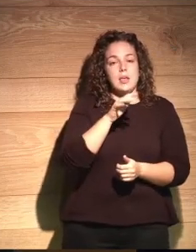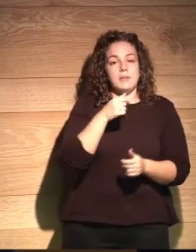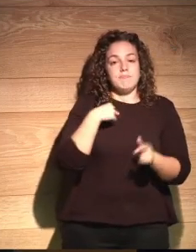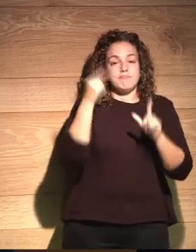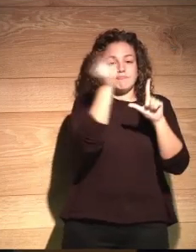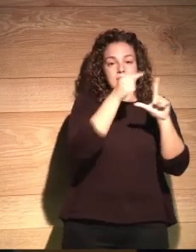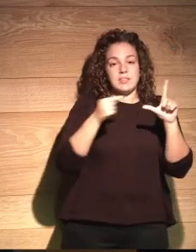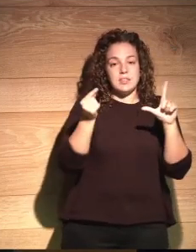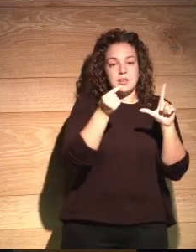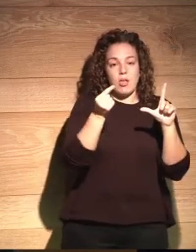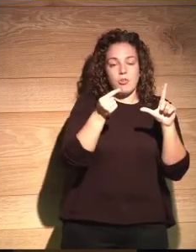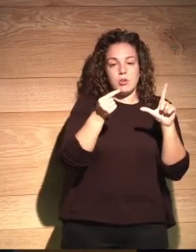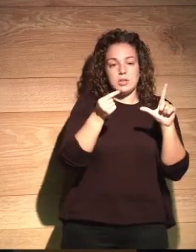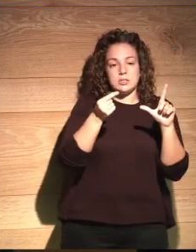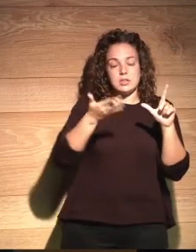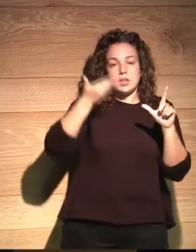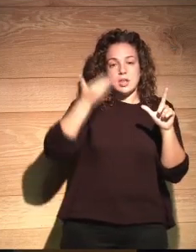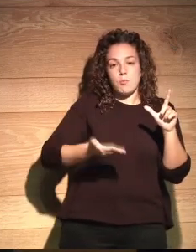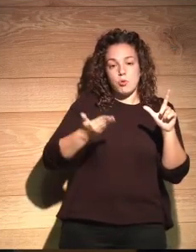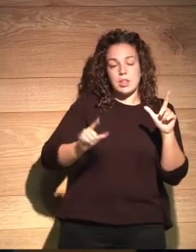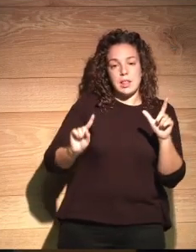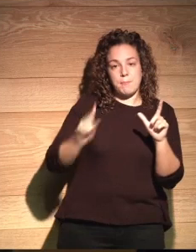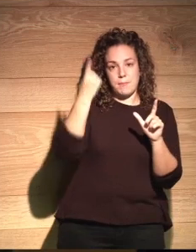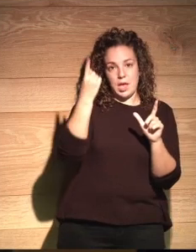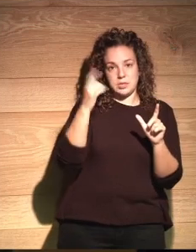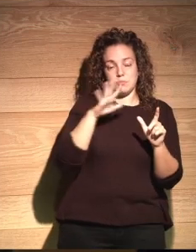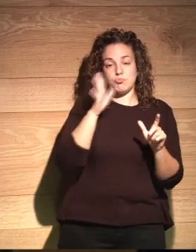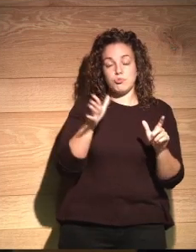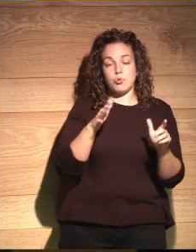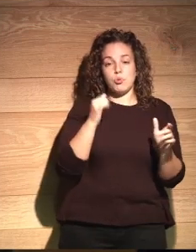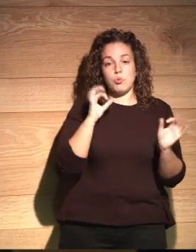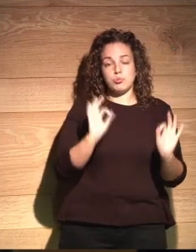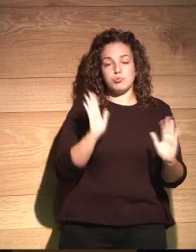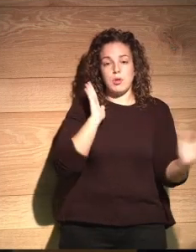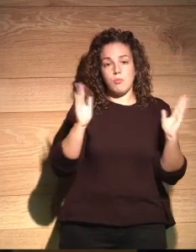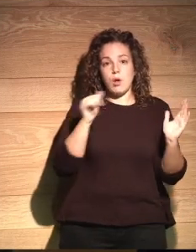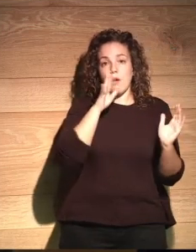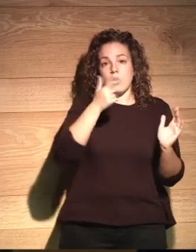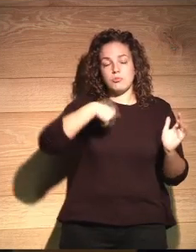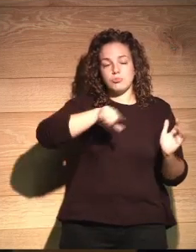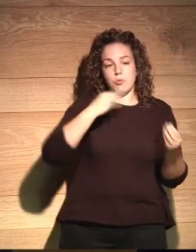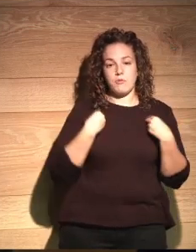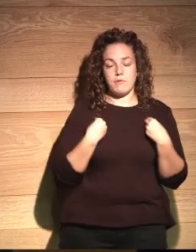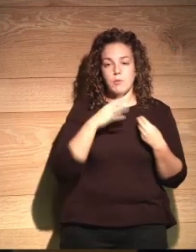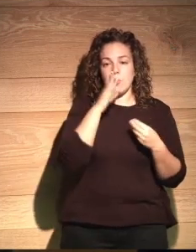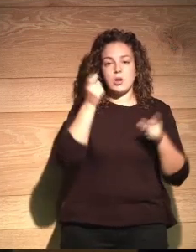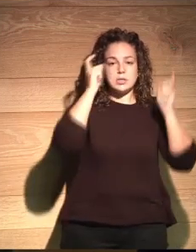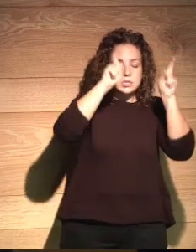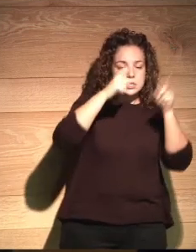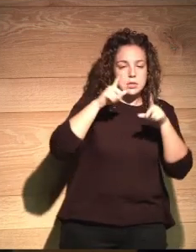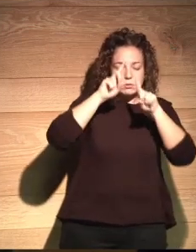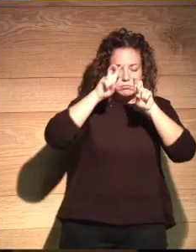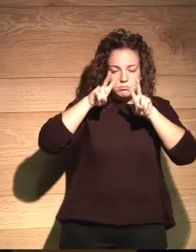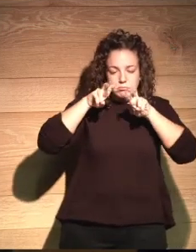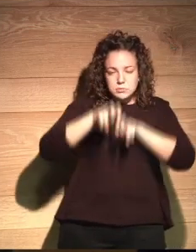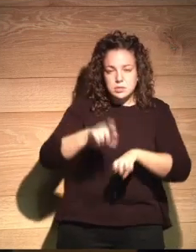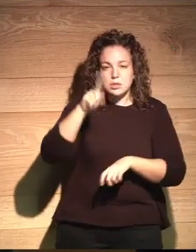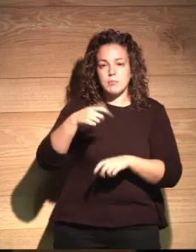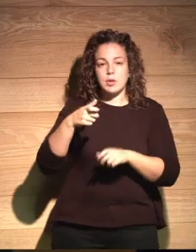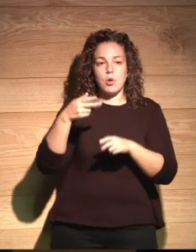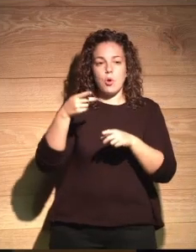50 most important designers in the world. He teaches, he